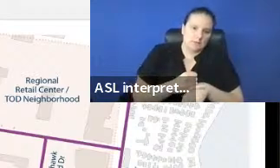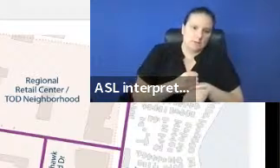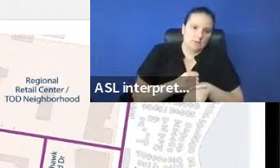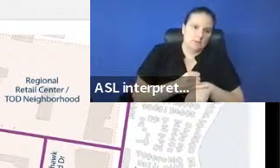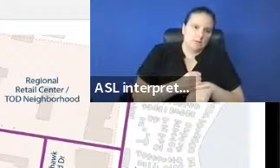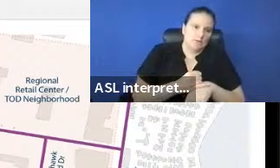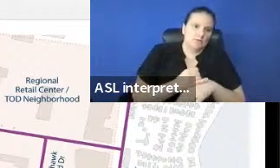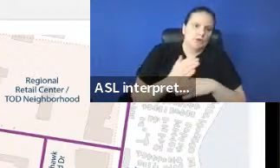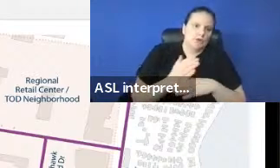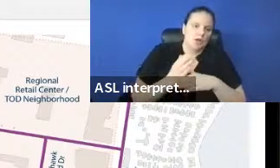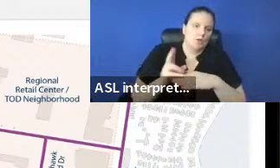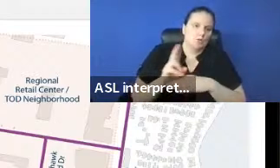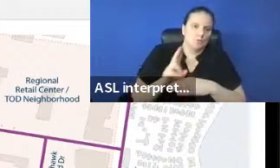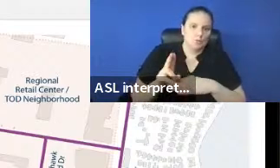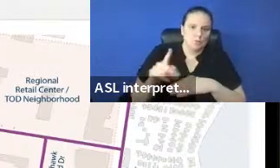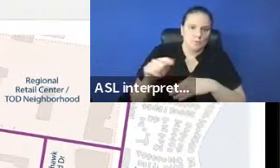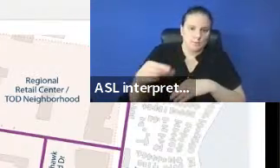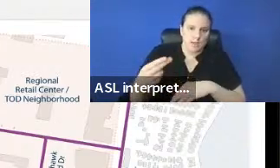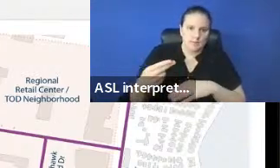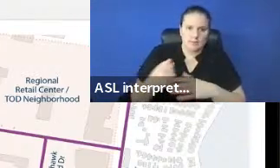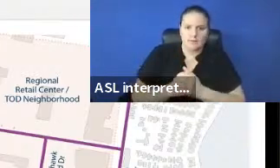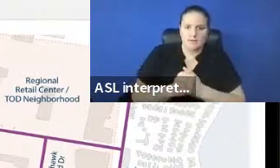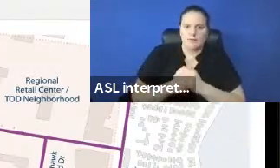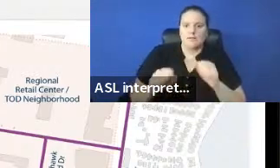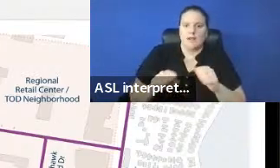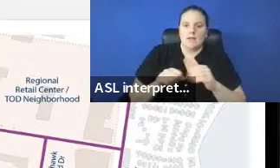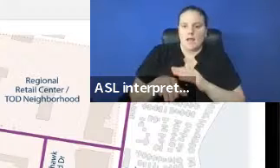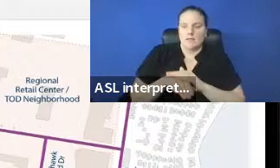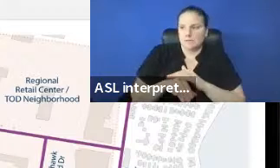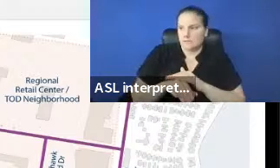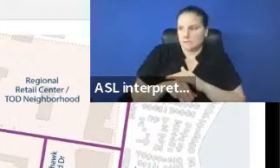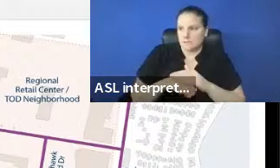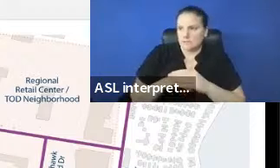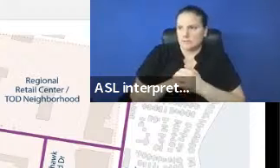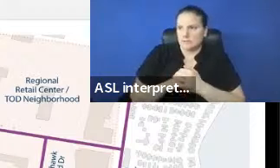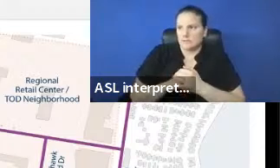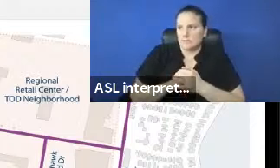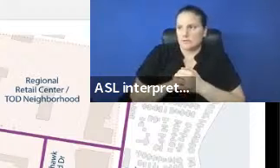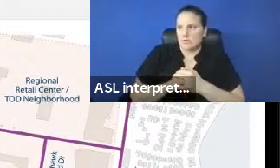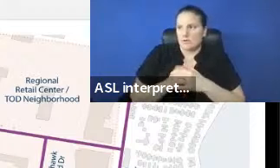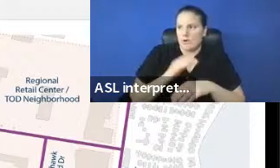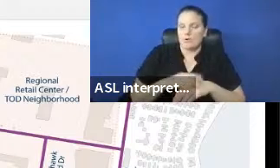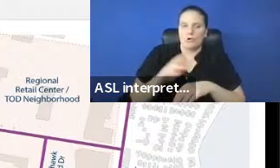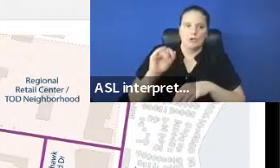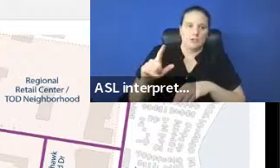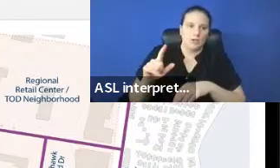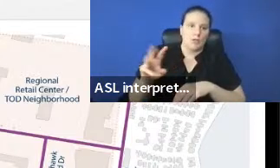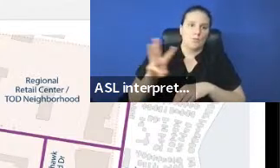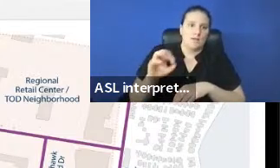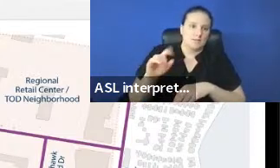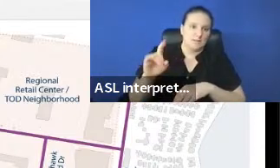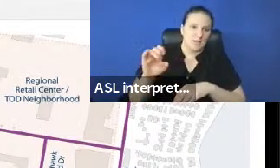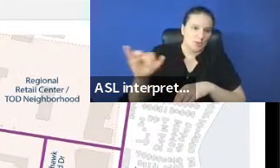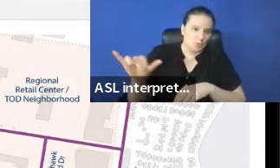shared use path that would be able to access across the arterial bridge on the west side as well.